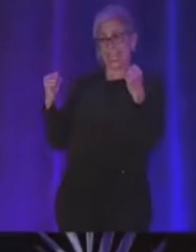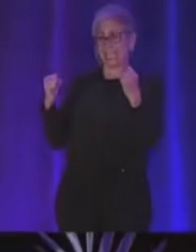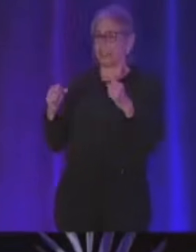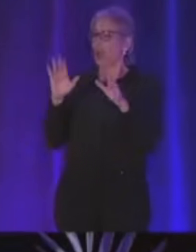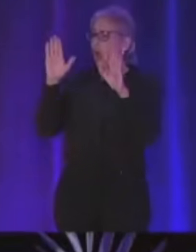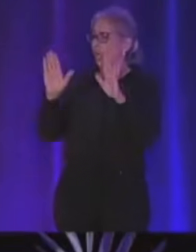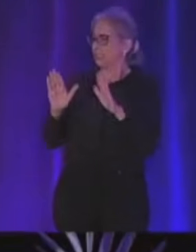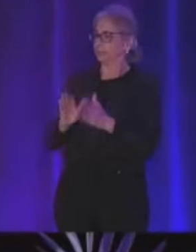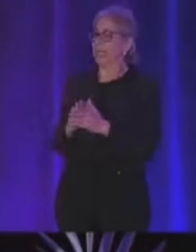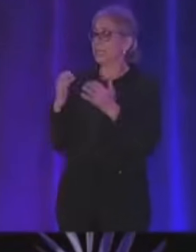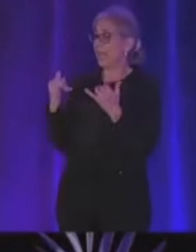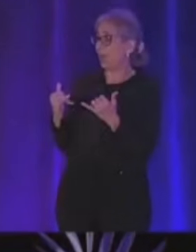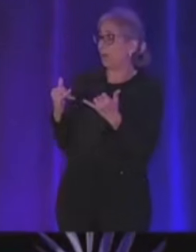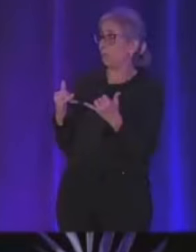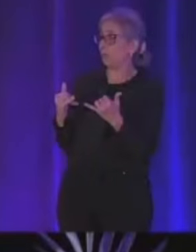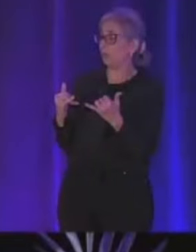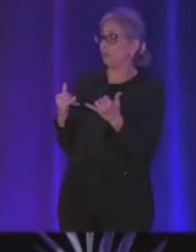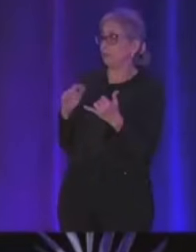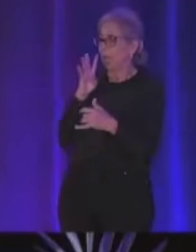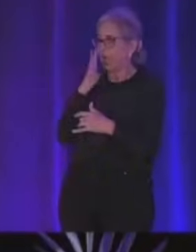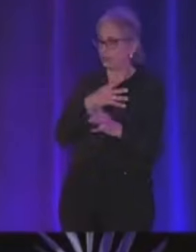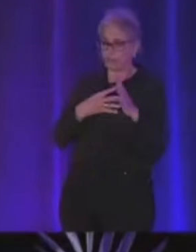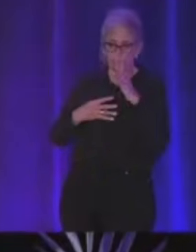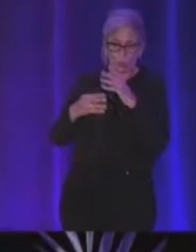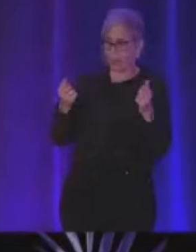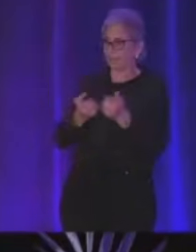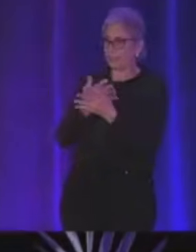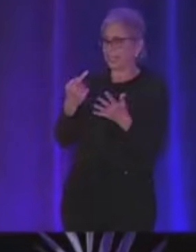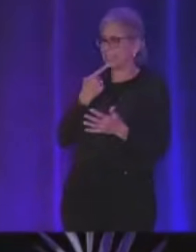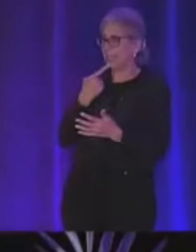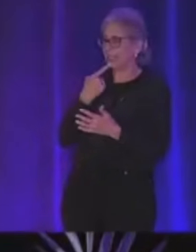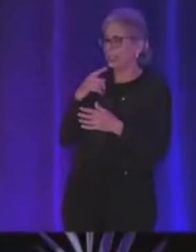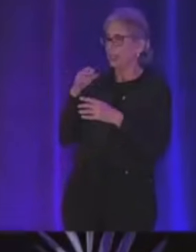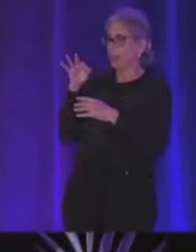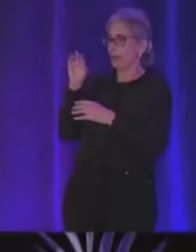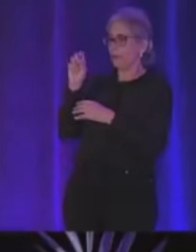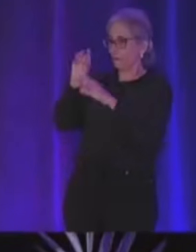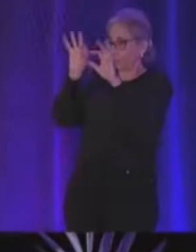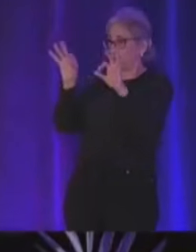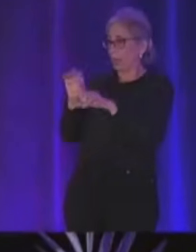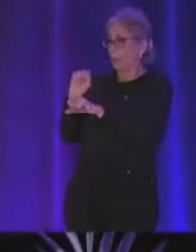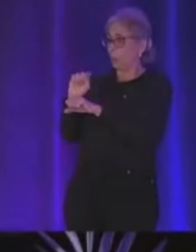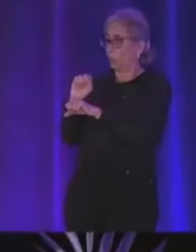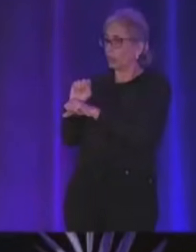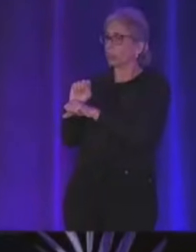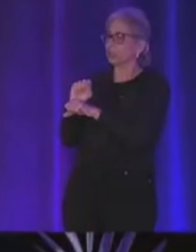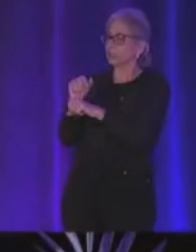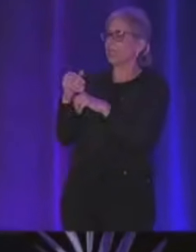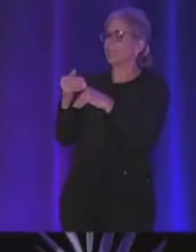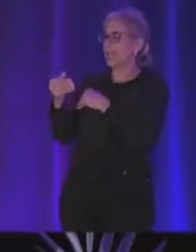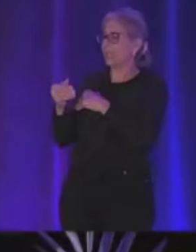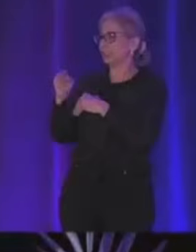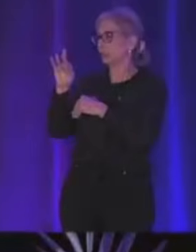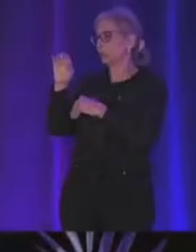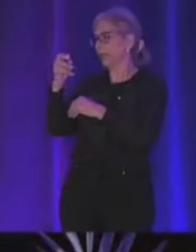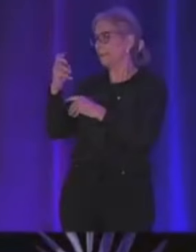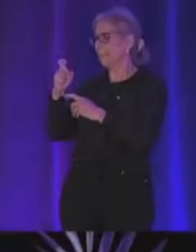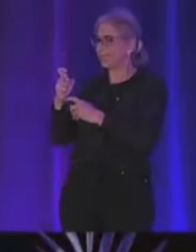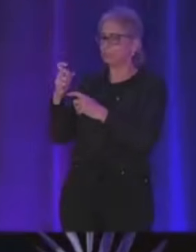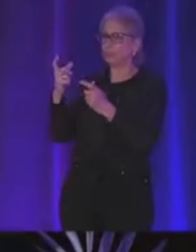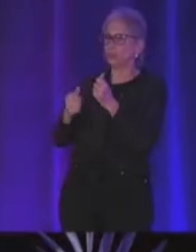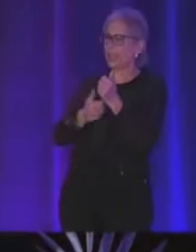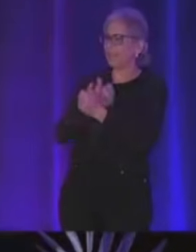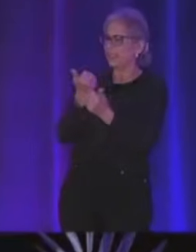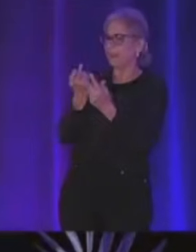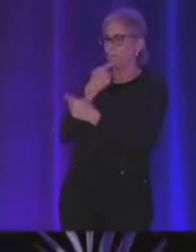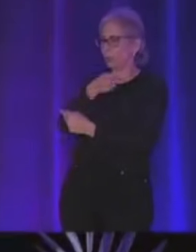Awesome. Now, ignore everything I just said. Frameworks will write the TS config for you. Next, Remix, Astro, they all do this for you. So as